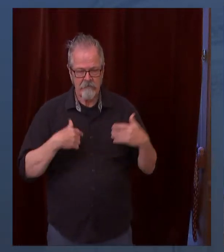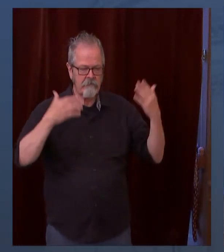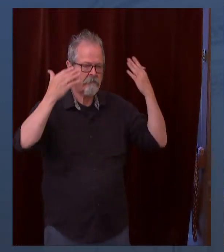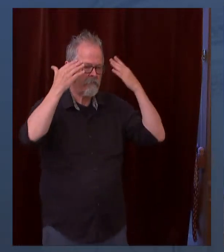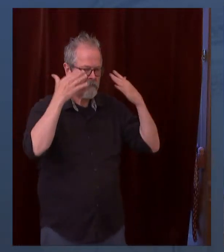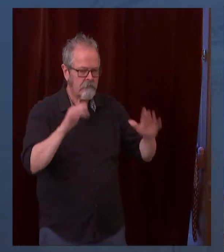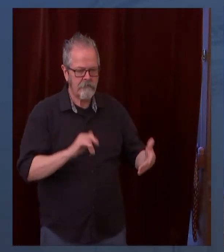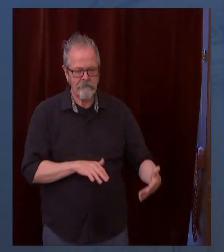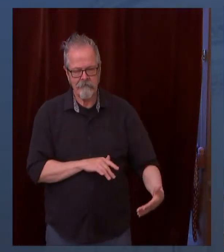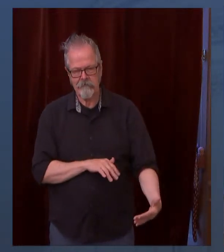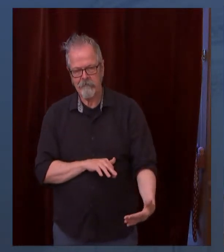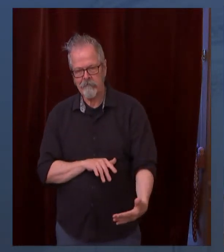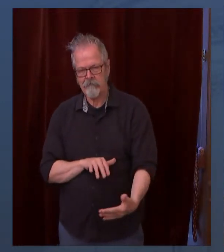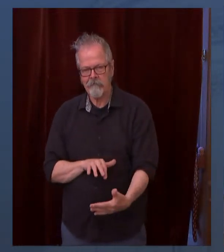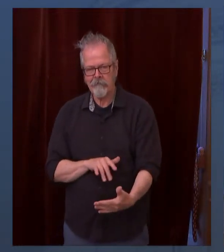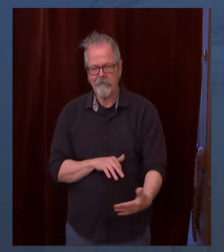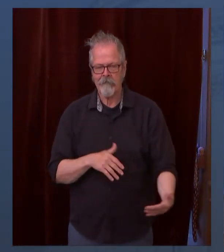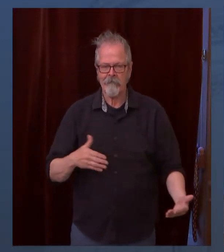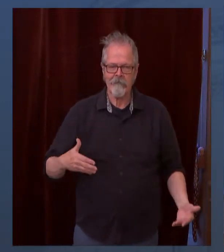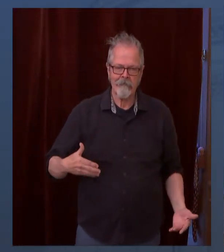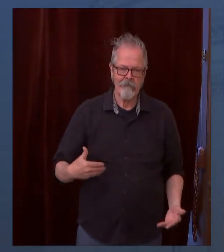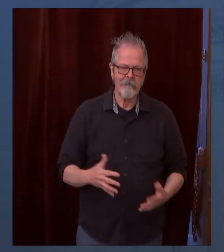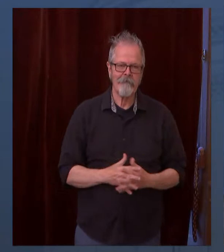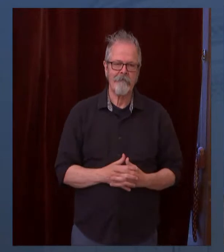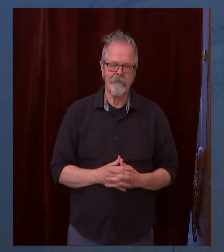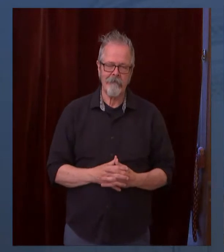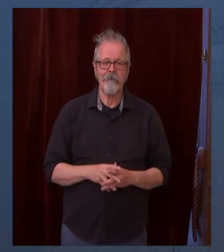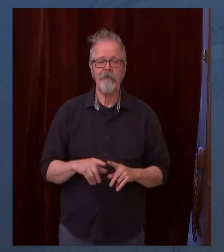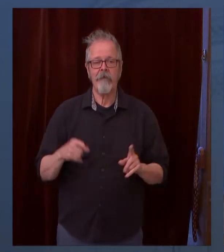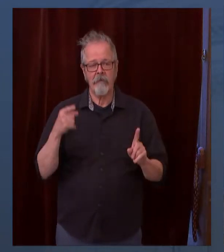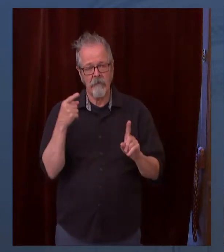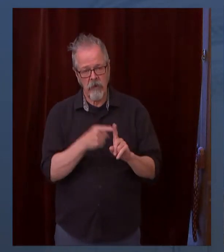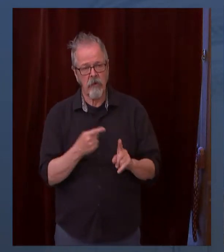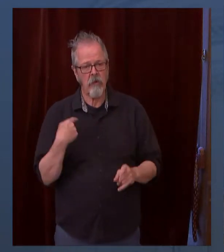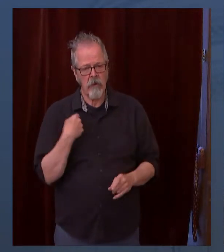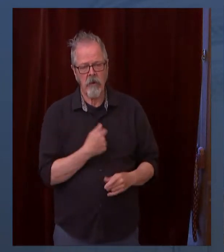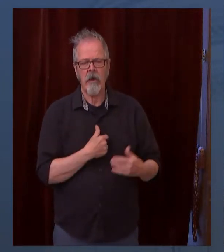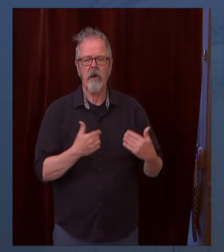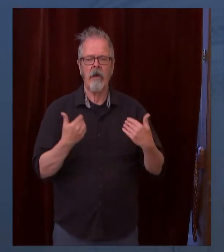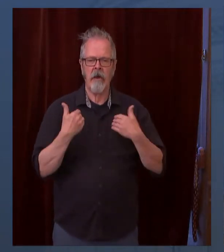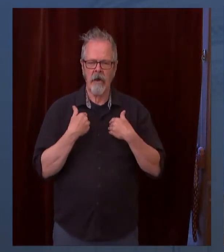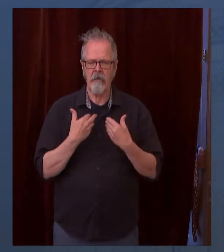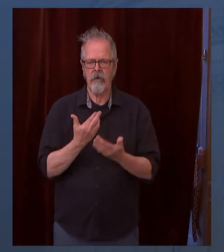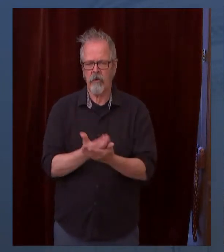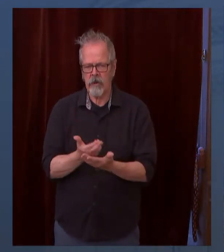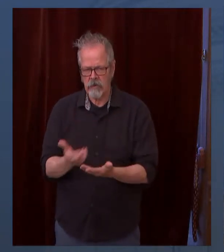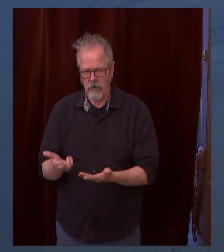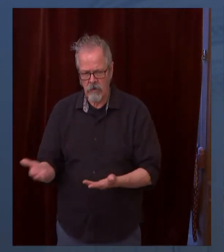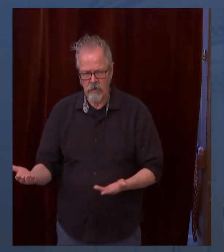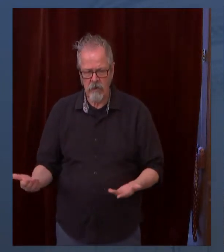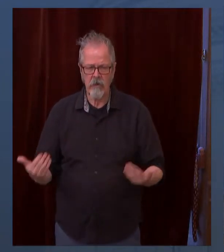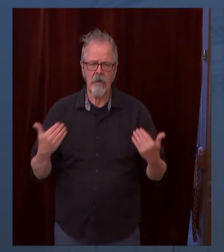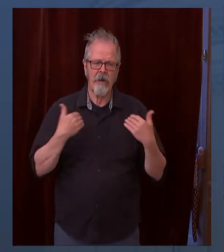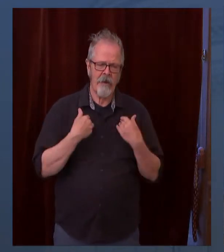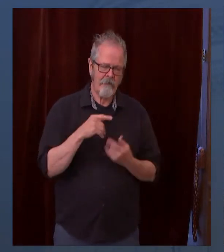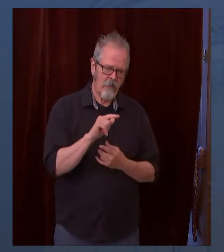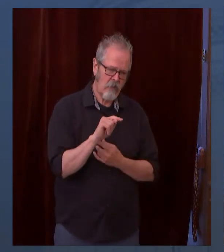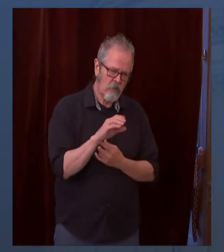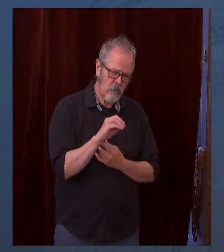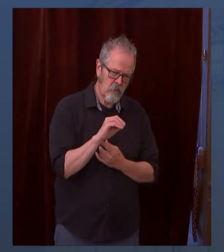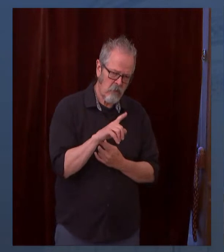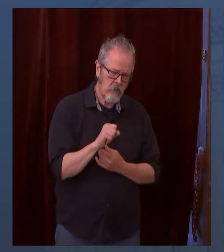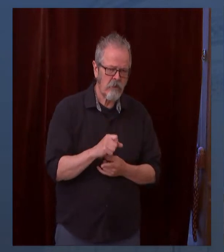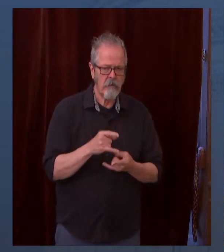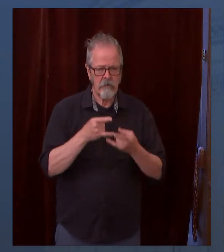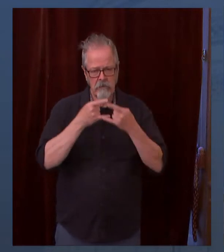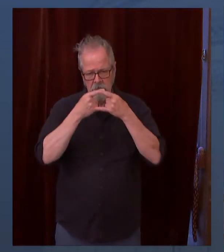down. And that's why we are encouraging people to use those situations for whatever the reason. Dr. Shaw,